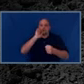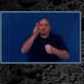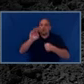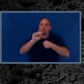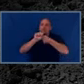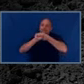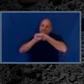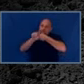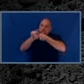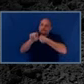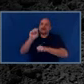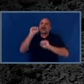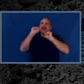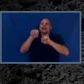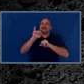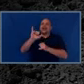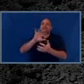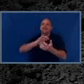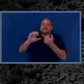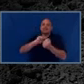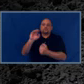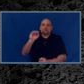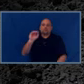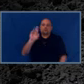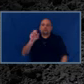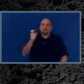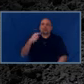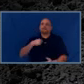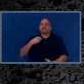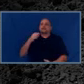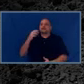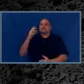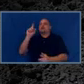damaging OSIRIS-REx at all? So I guess maybe, when the material was